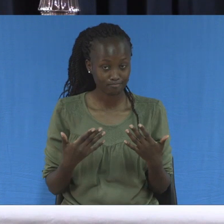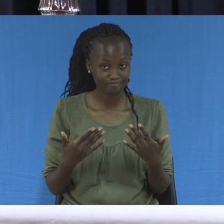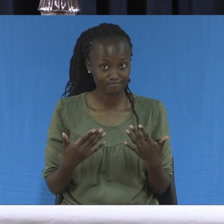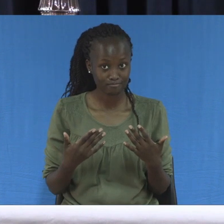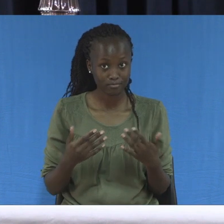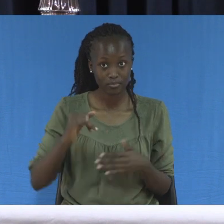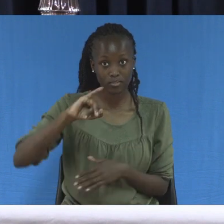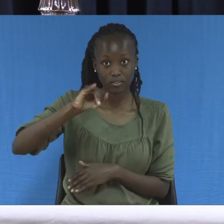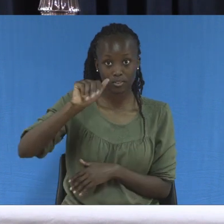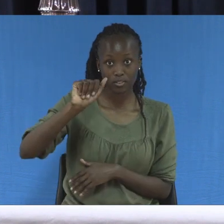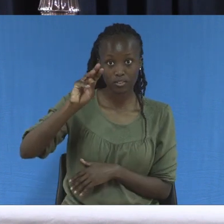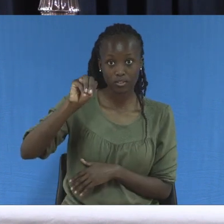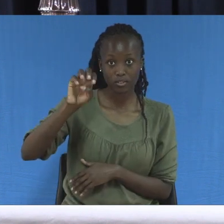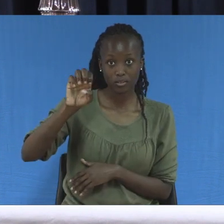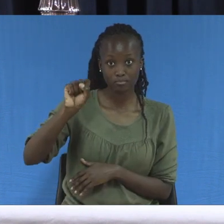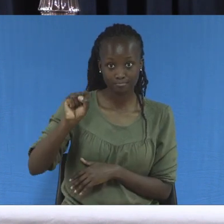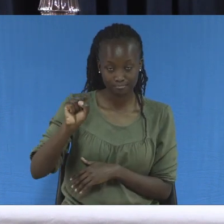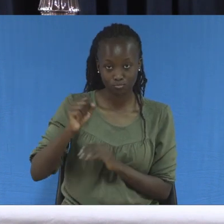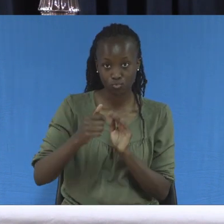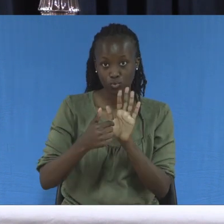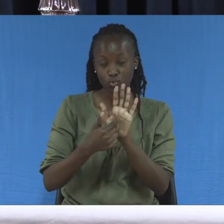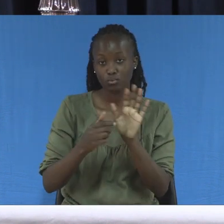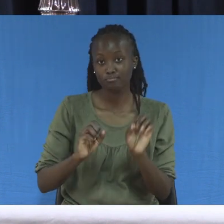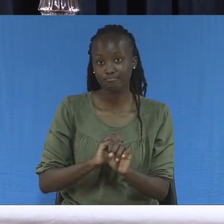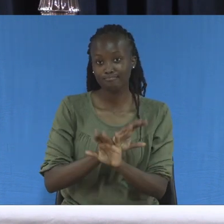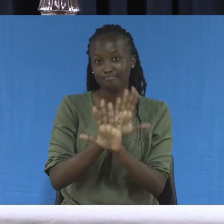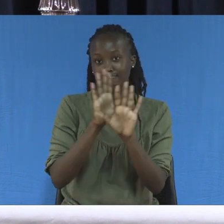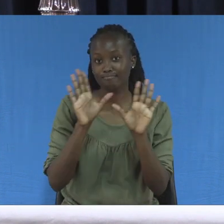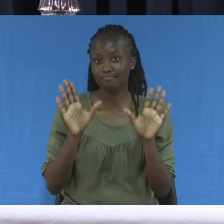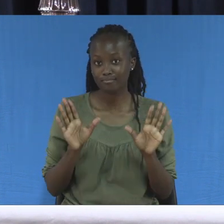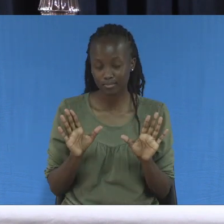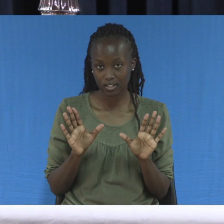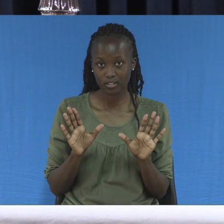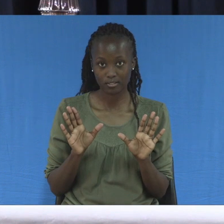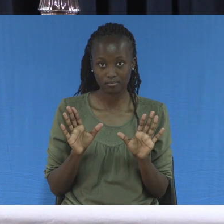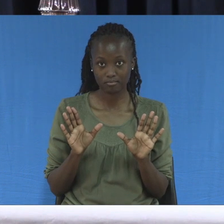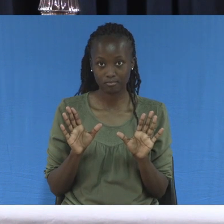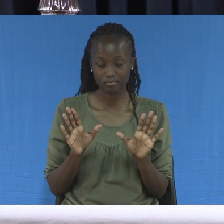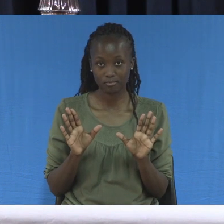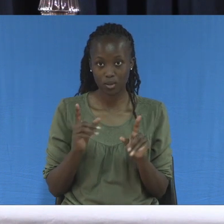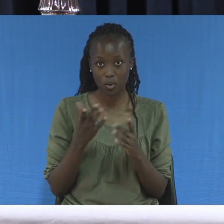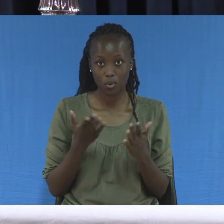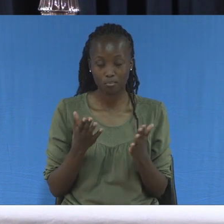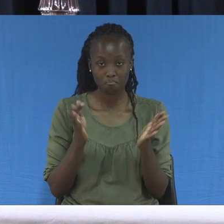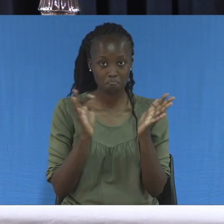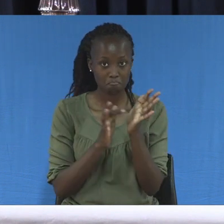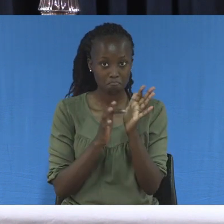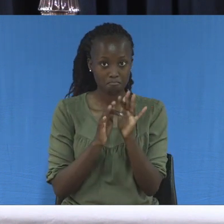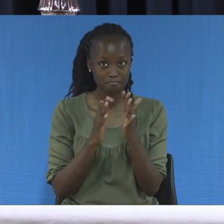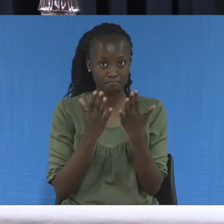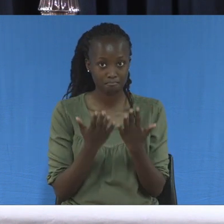James has contributed immensely in his epistle